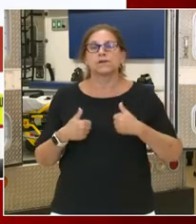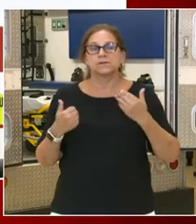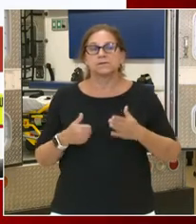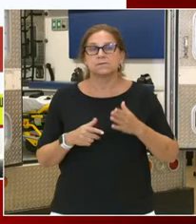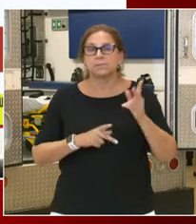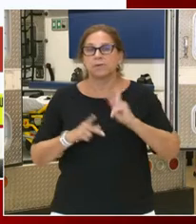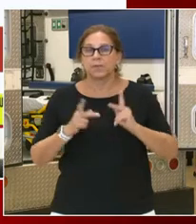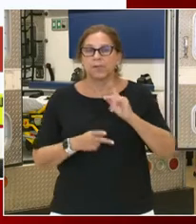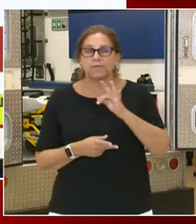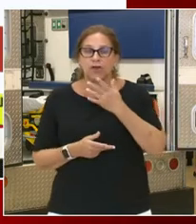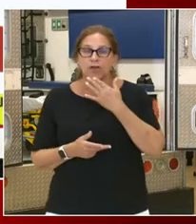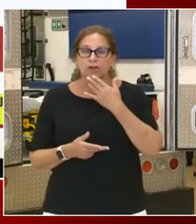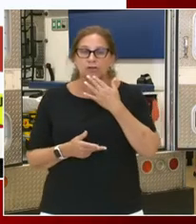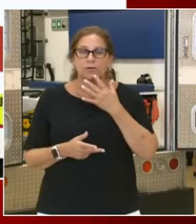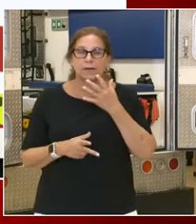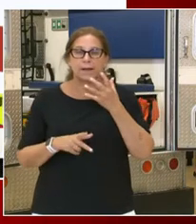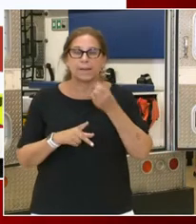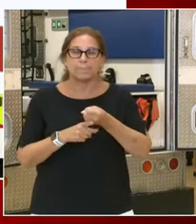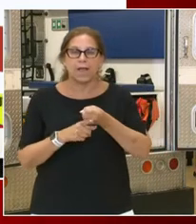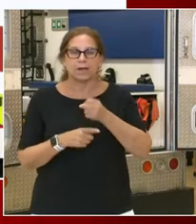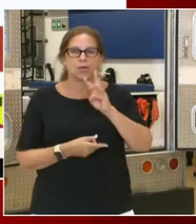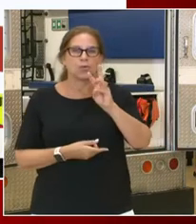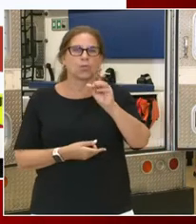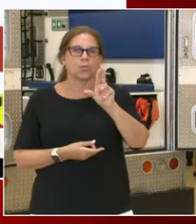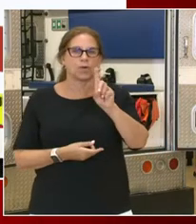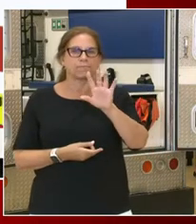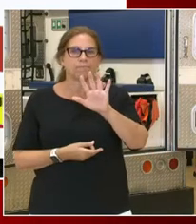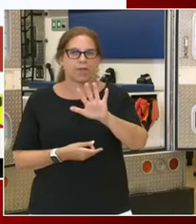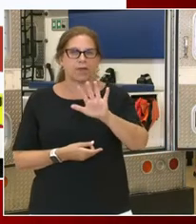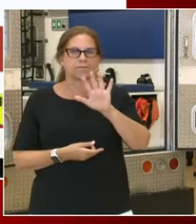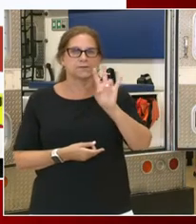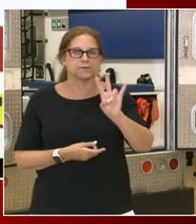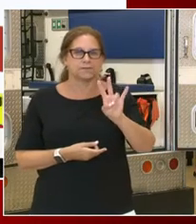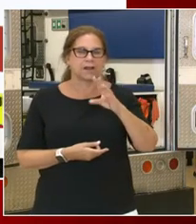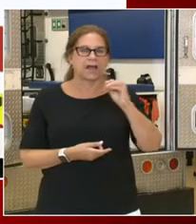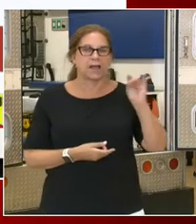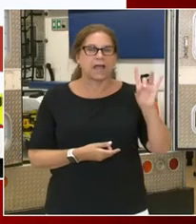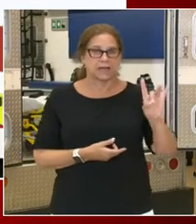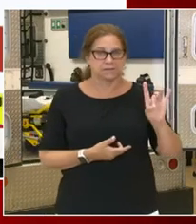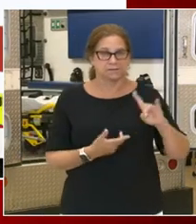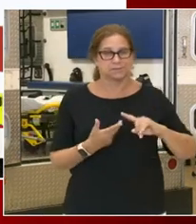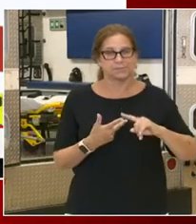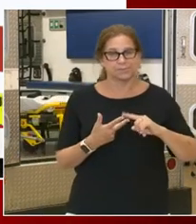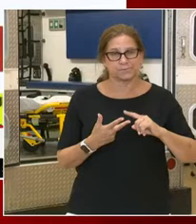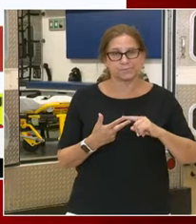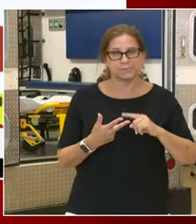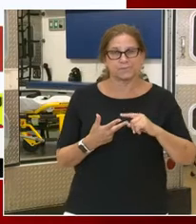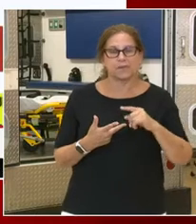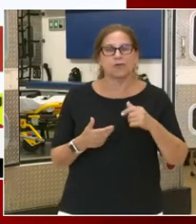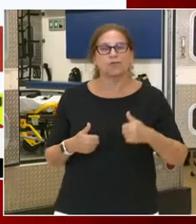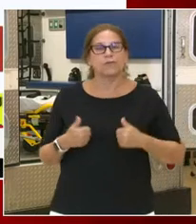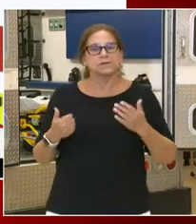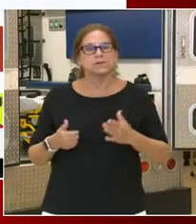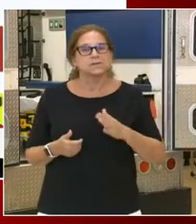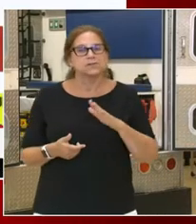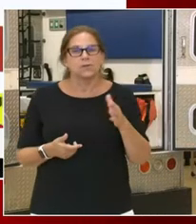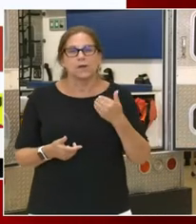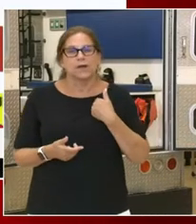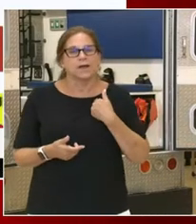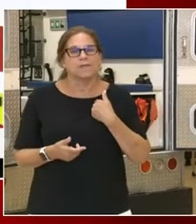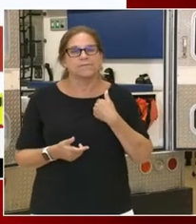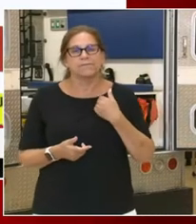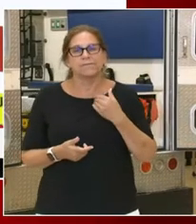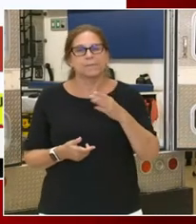experience much greater rates of unemployment than white residents do. And also, residents that don't have bachelor's degrees have been harder